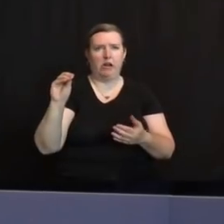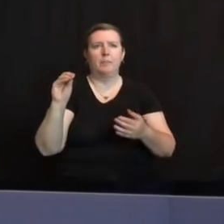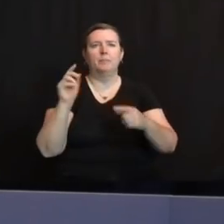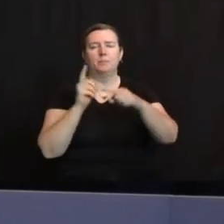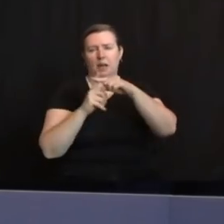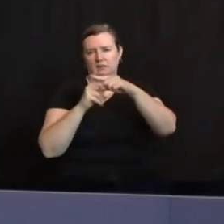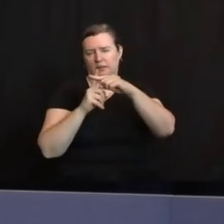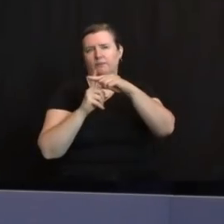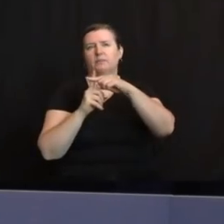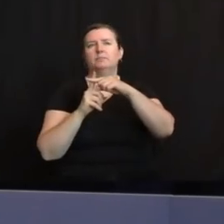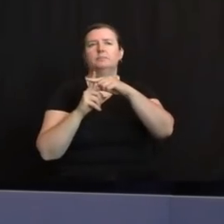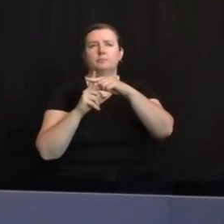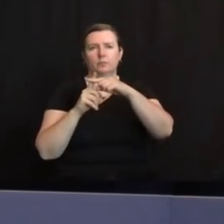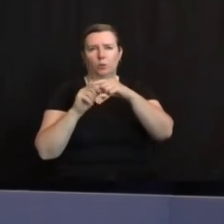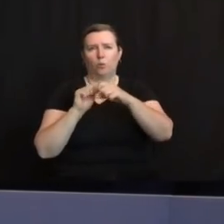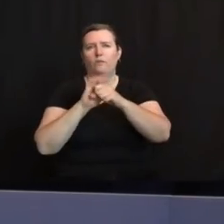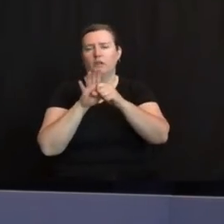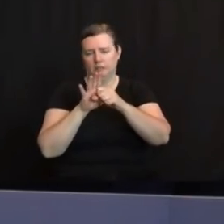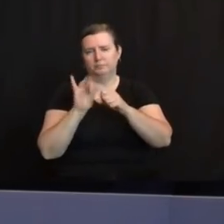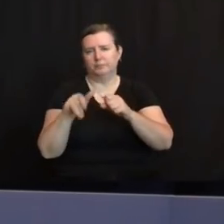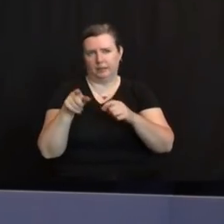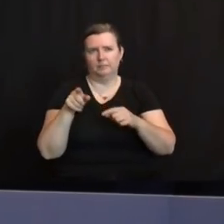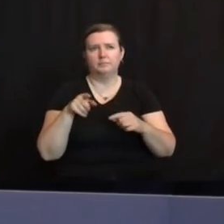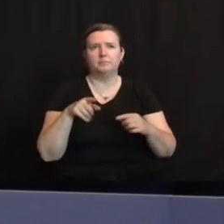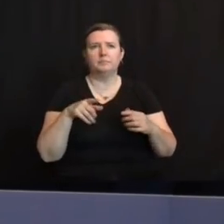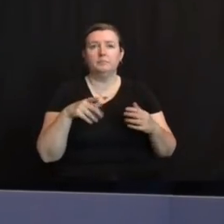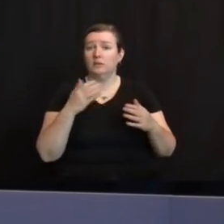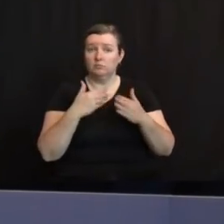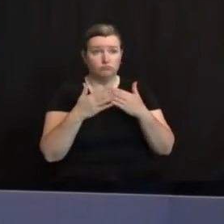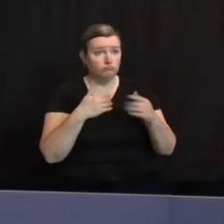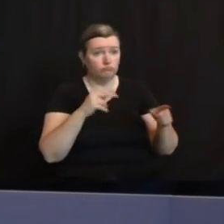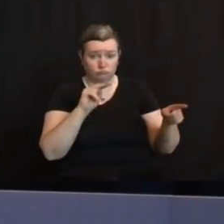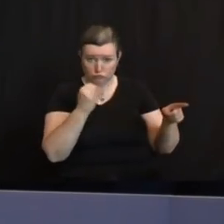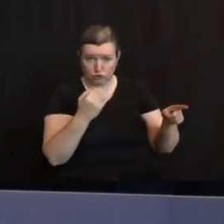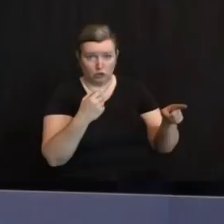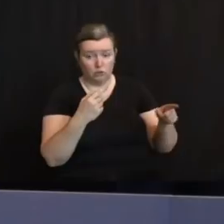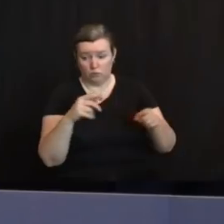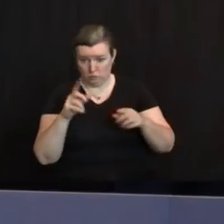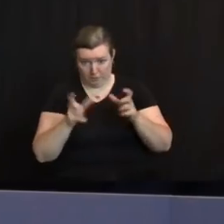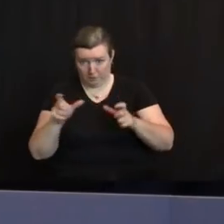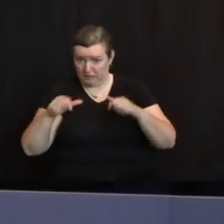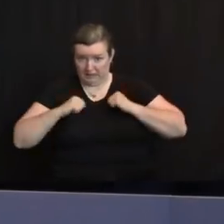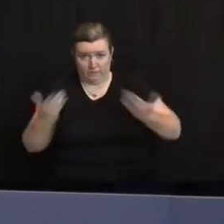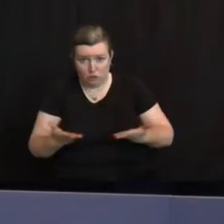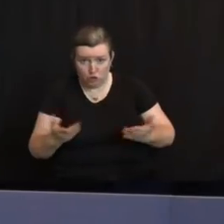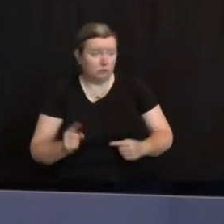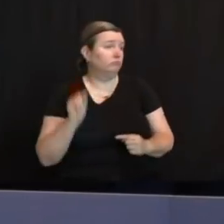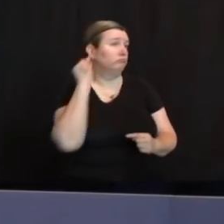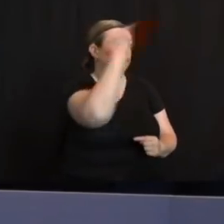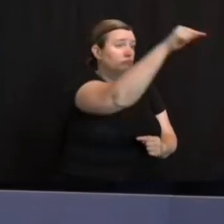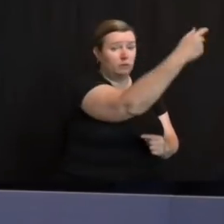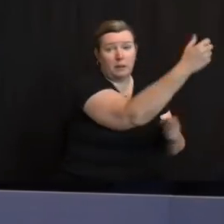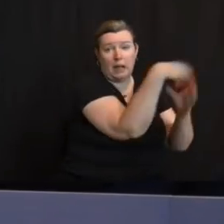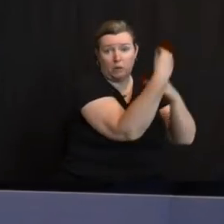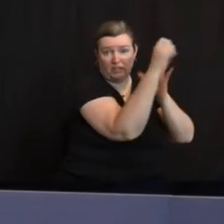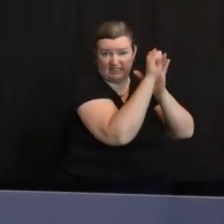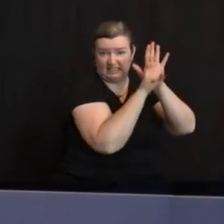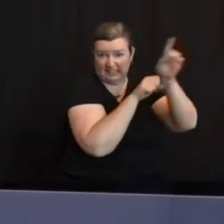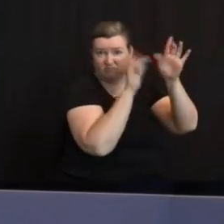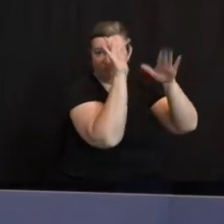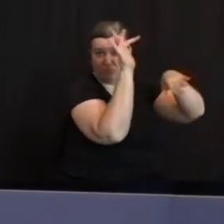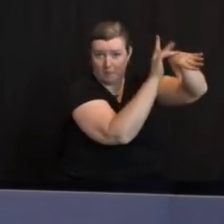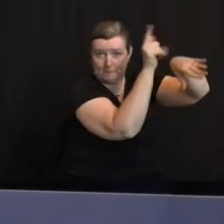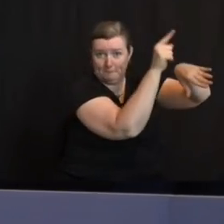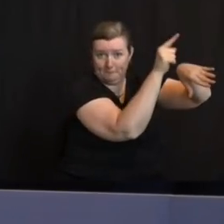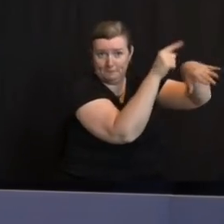average. Regardless of whether they are New Jersey or out-of-state residents, workers from impacted states traveling to